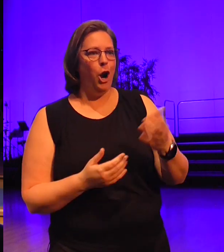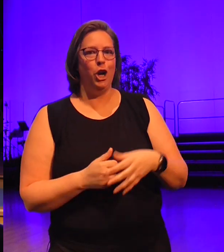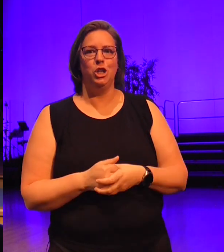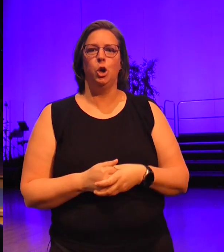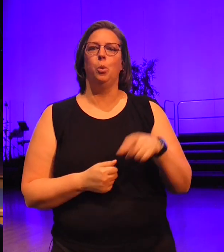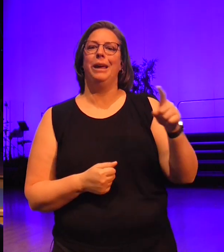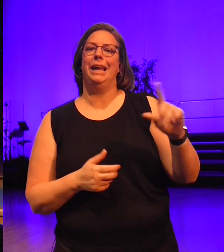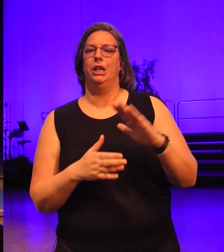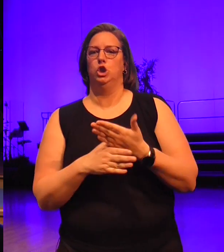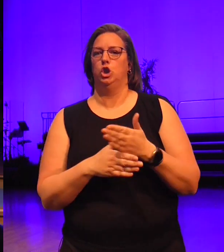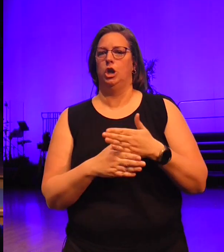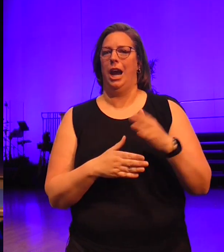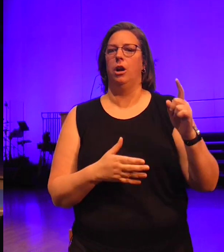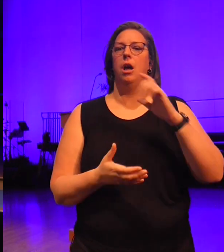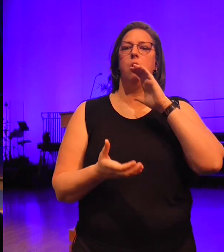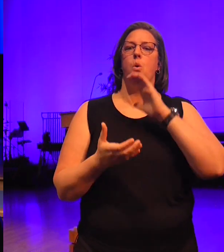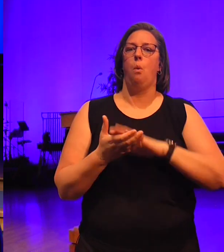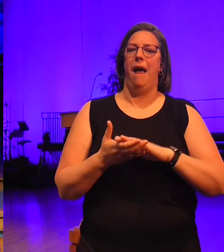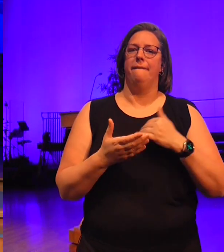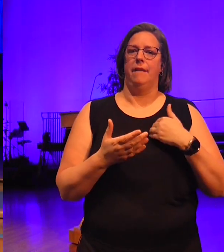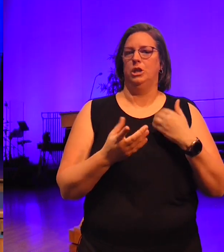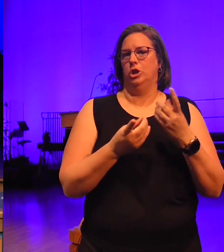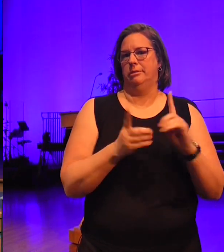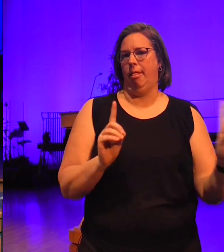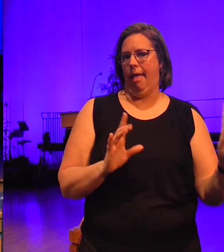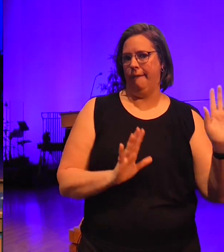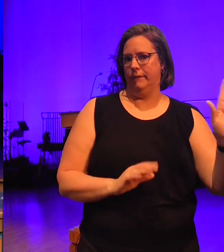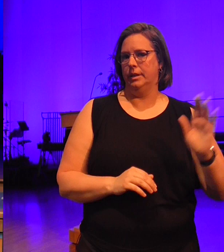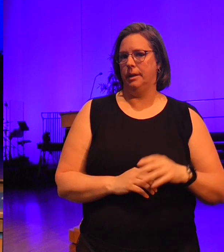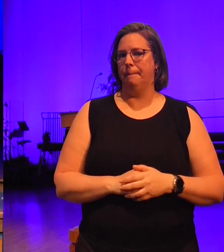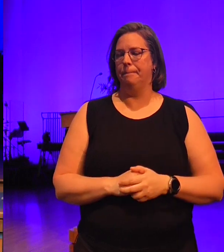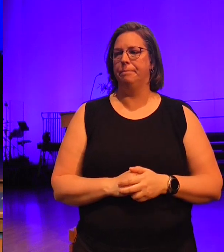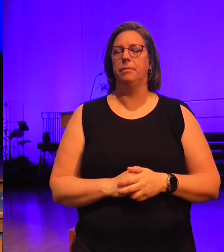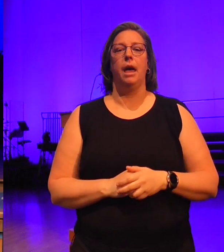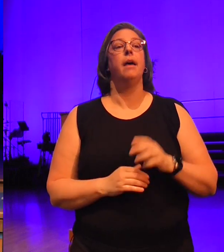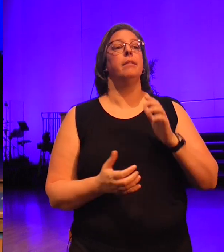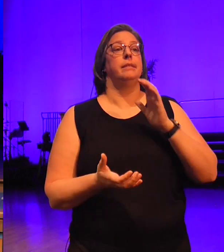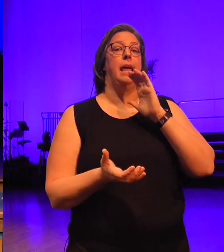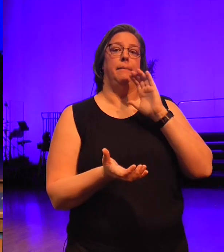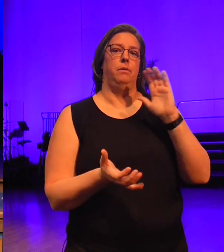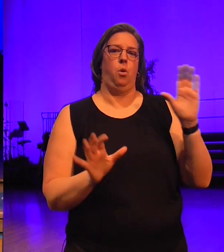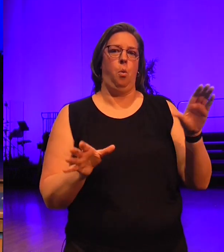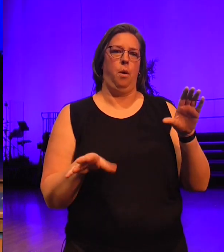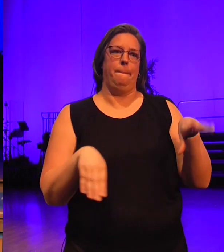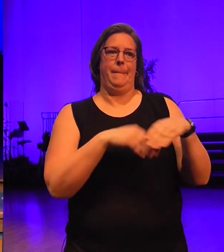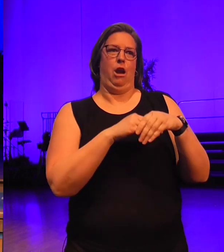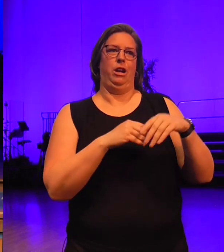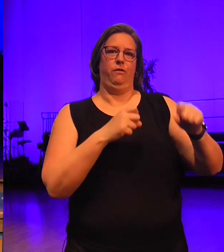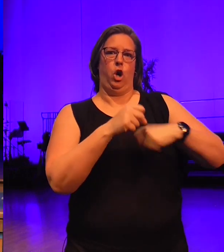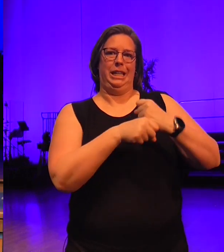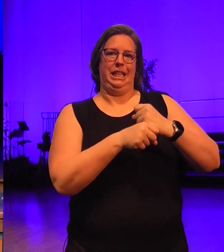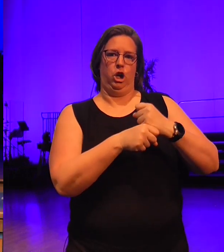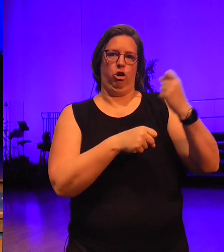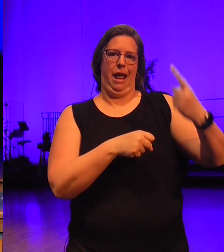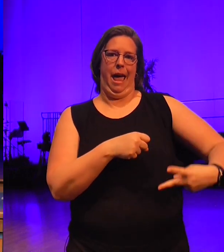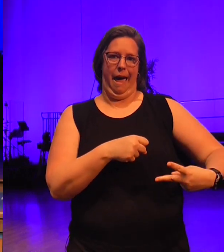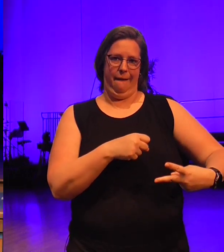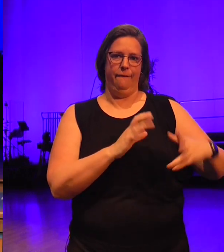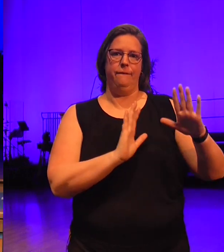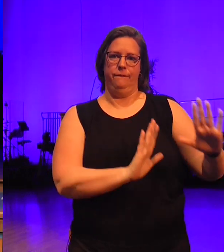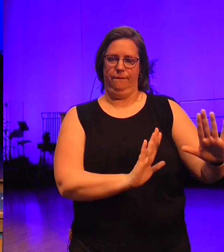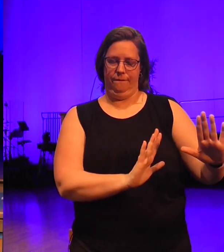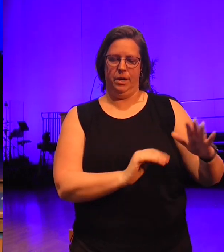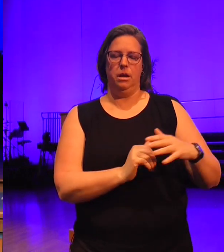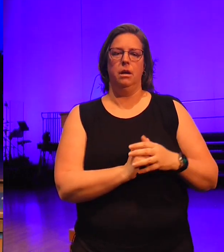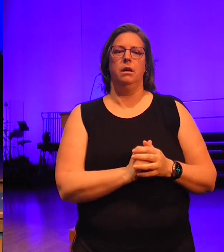with me that his wife had just left him. He'd been married 1.5 years and it didn't work out. He didn't know why. He was questioning his